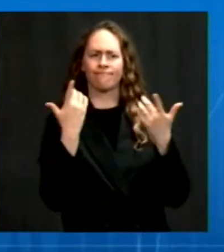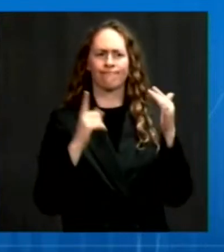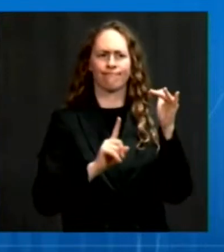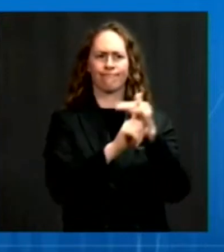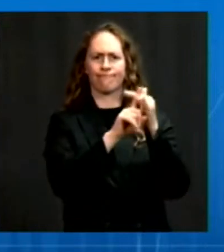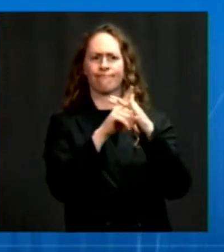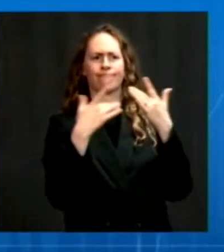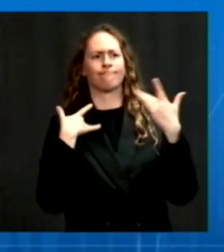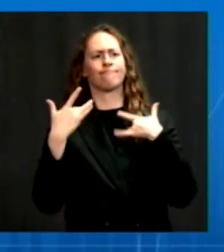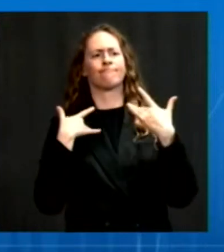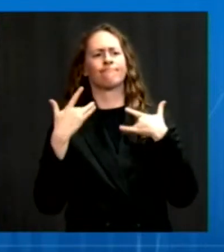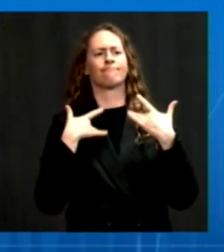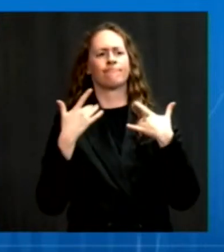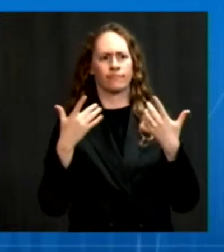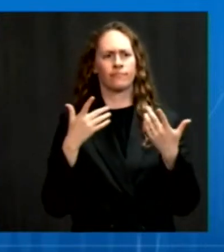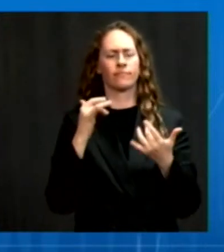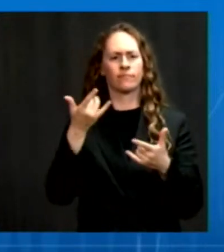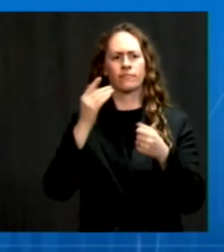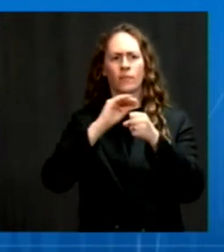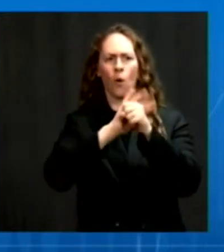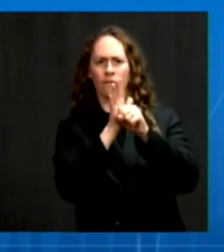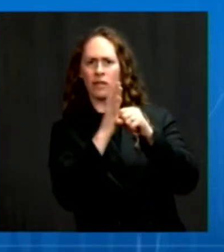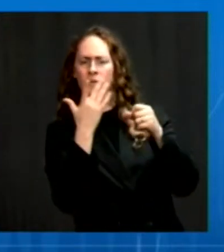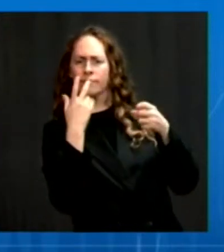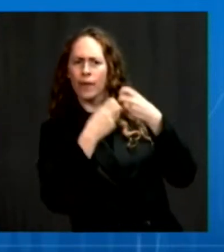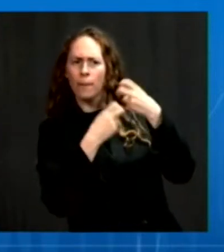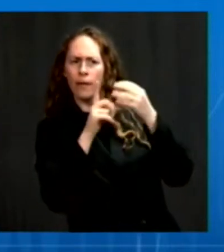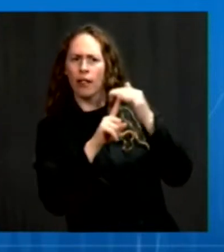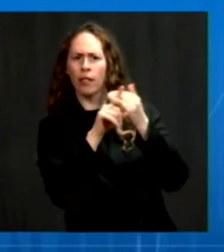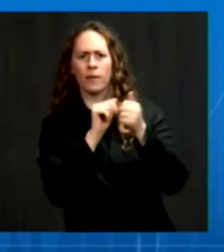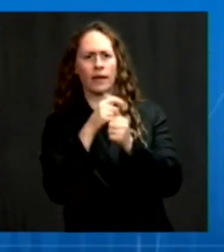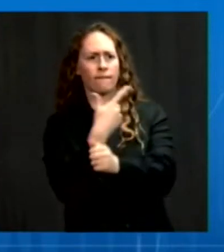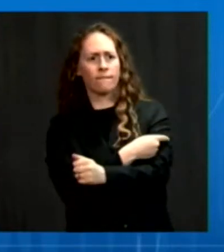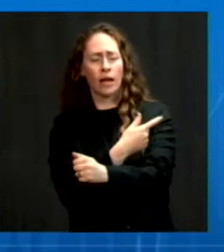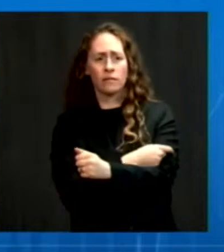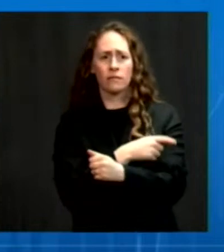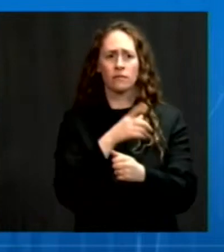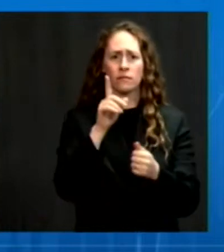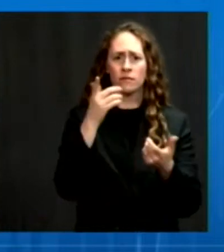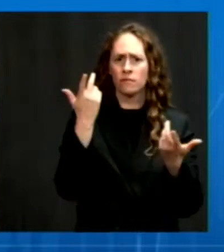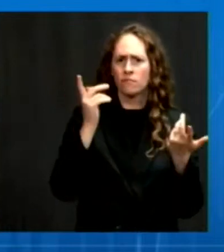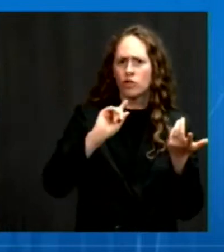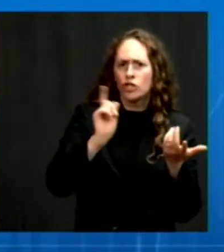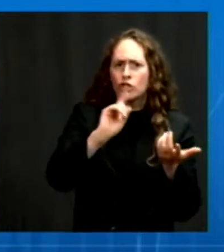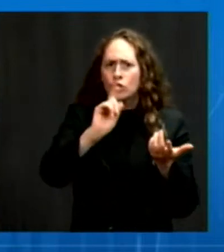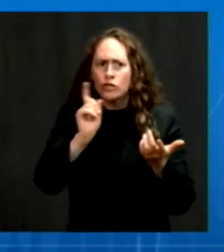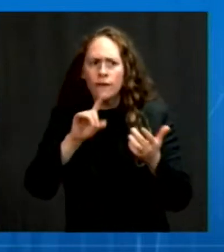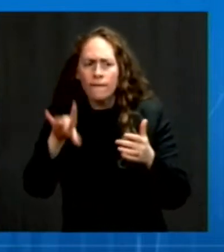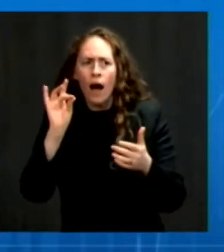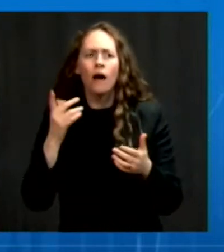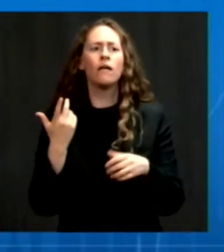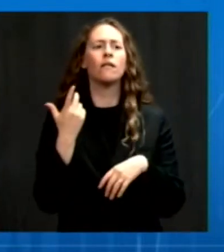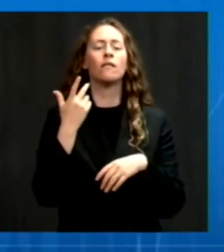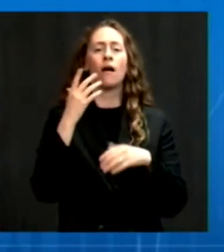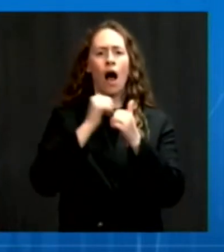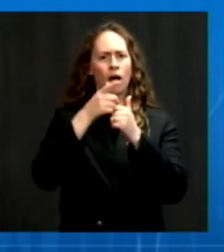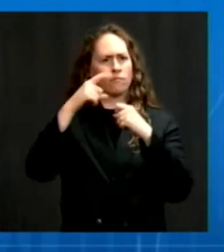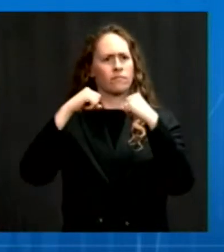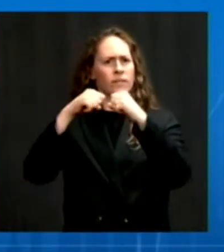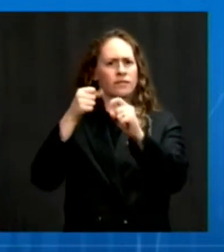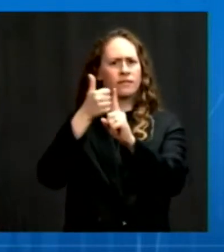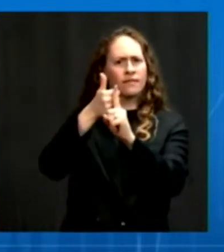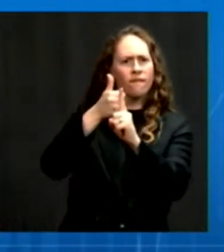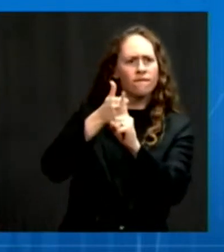the COVID-19 vaccines that we have available to us and their ability to protect against the